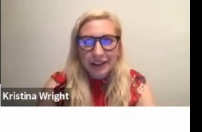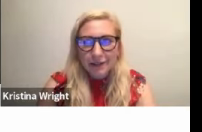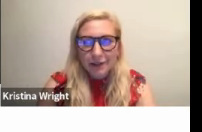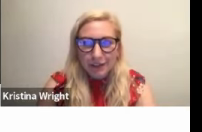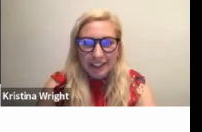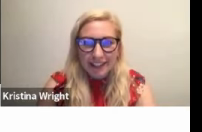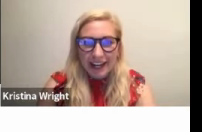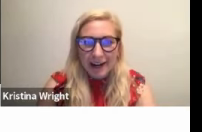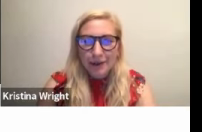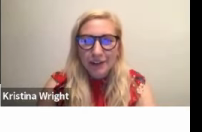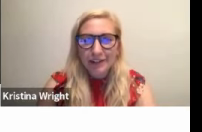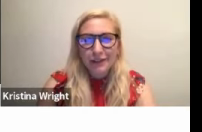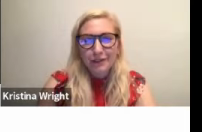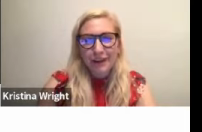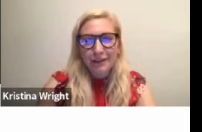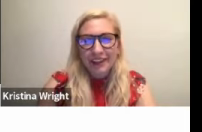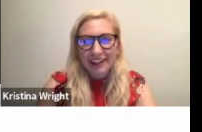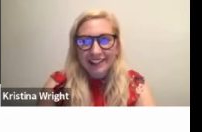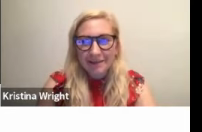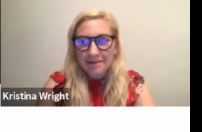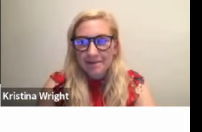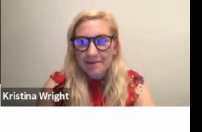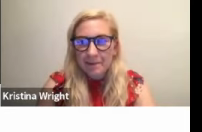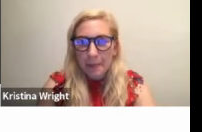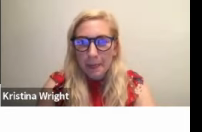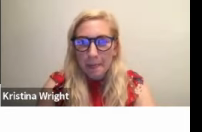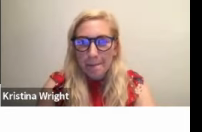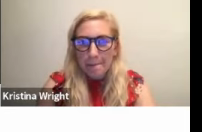other graphs that we've looked at today. And I'm wondering if you can figure out what that is.